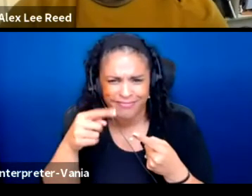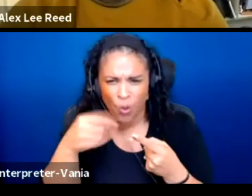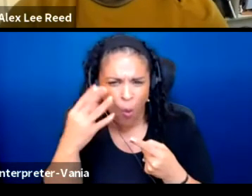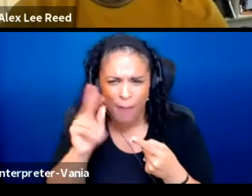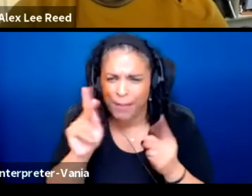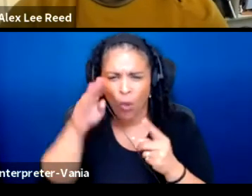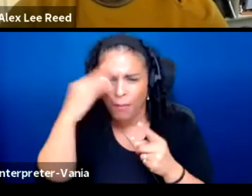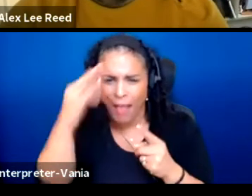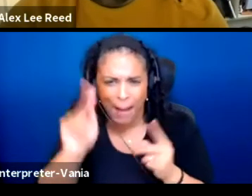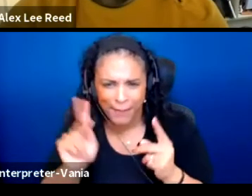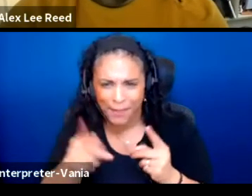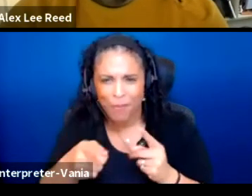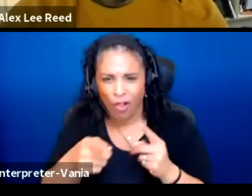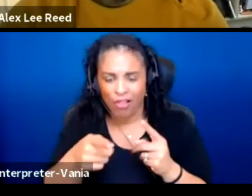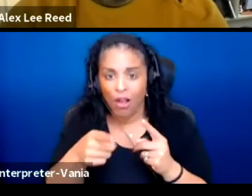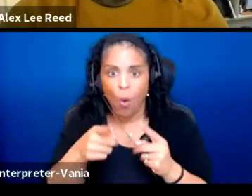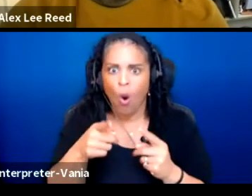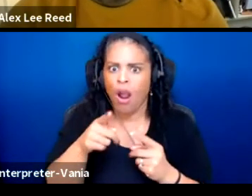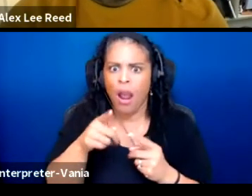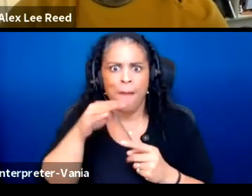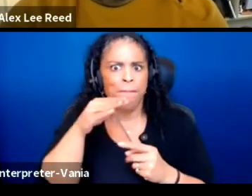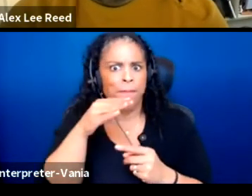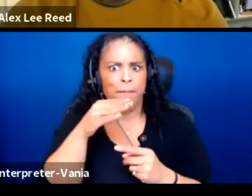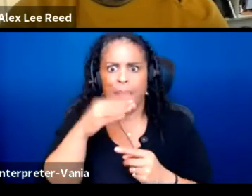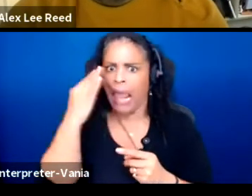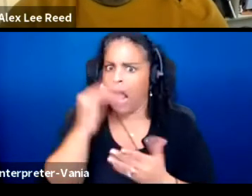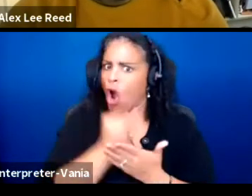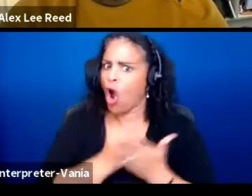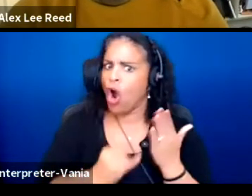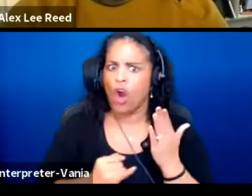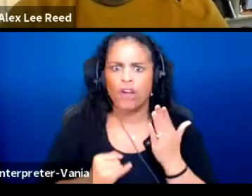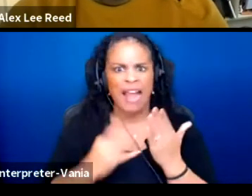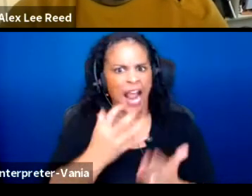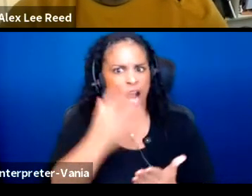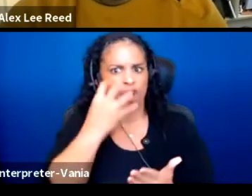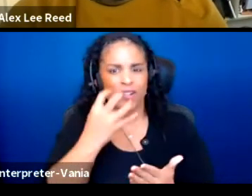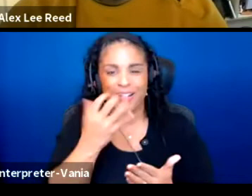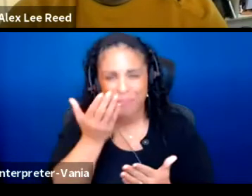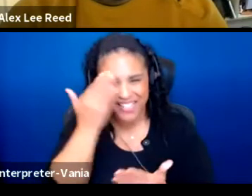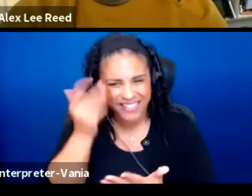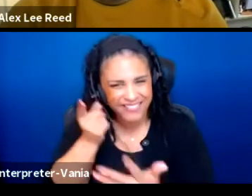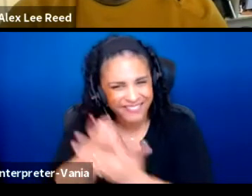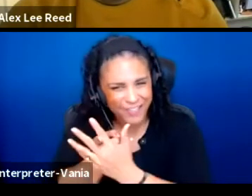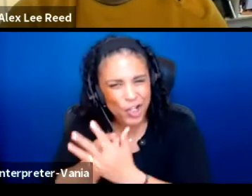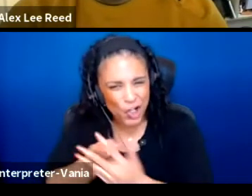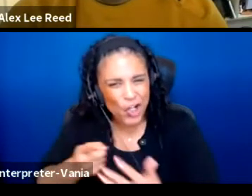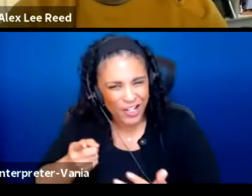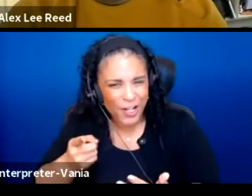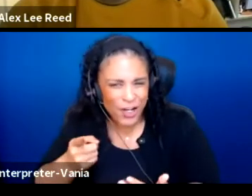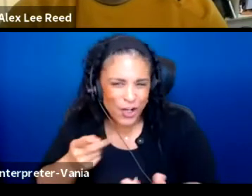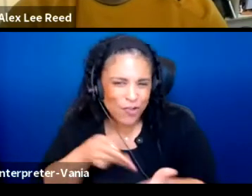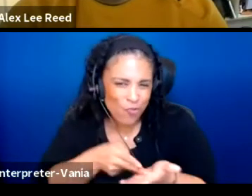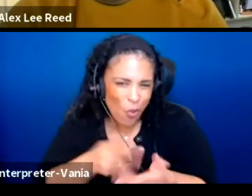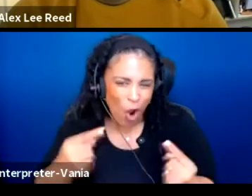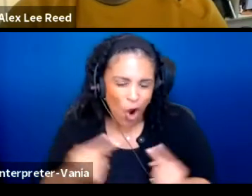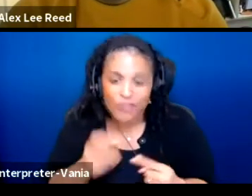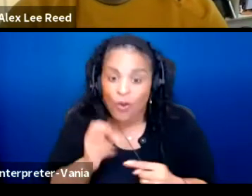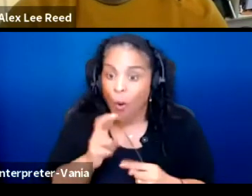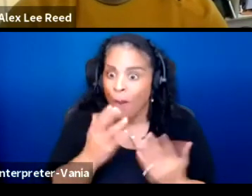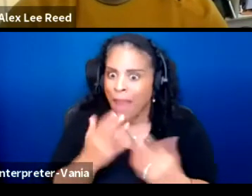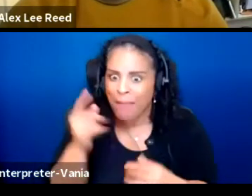Or all the Black art is angry because the truth hurts, but so. Or they can't understand,